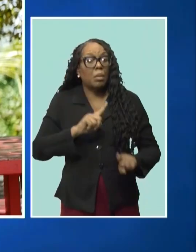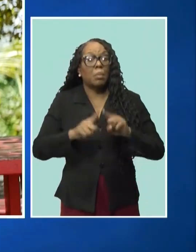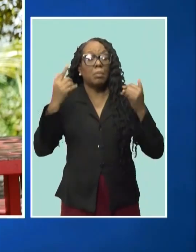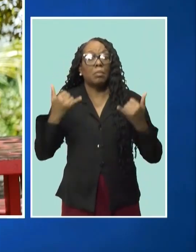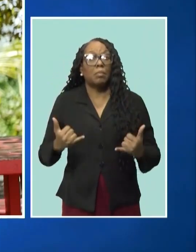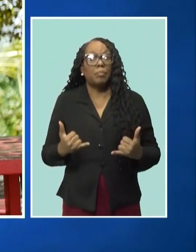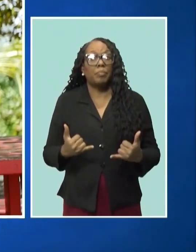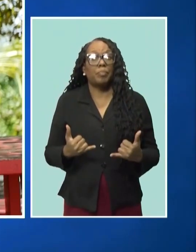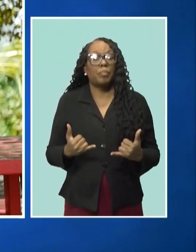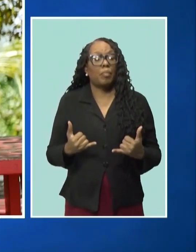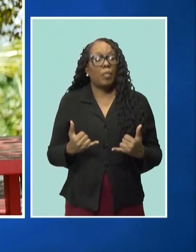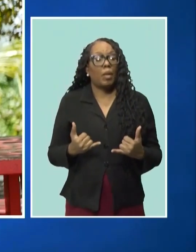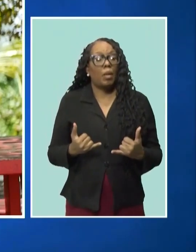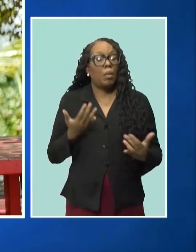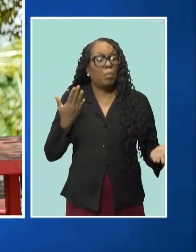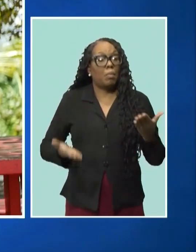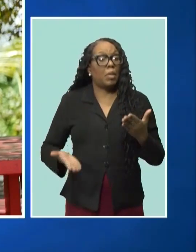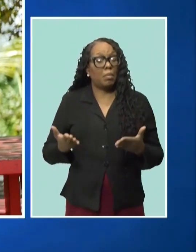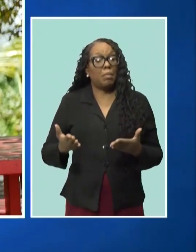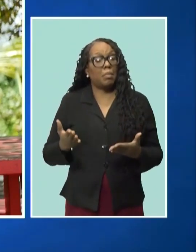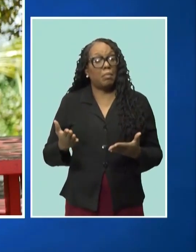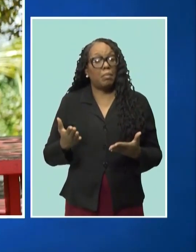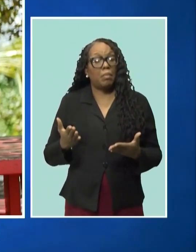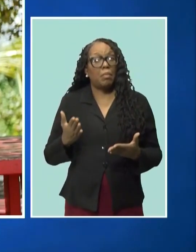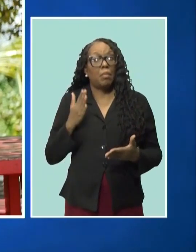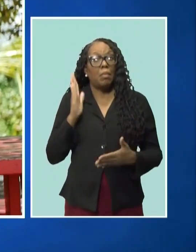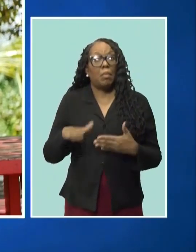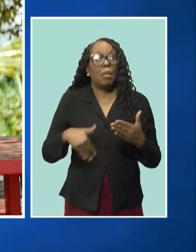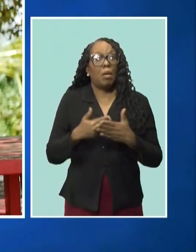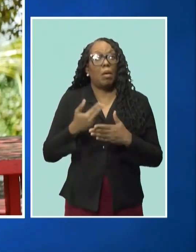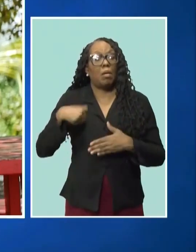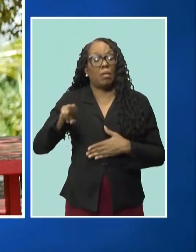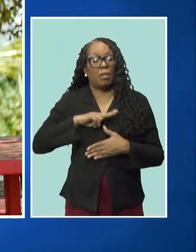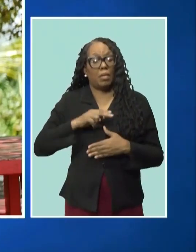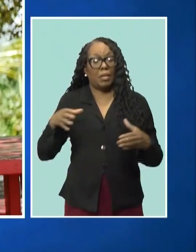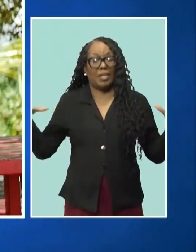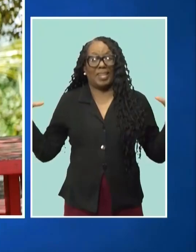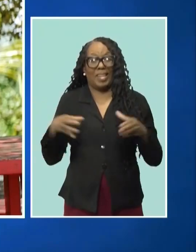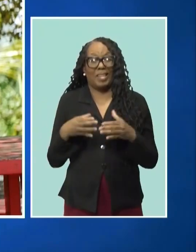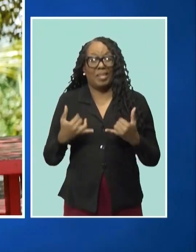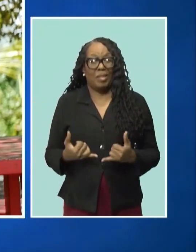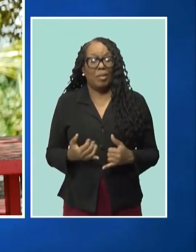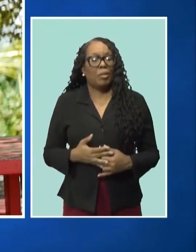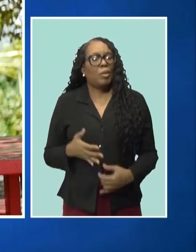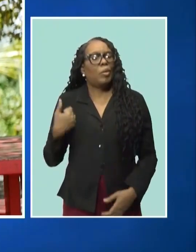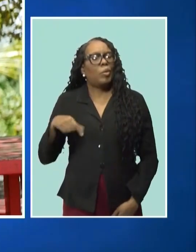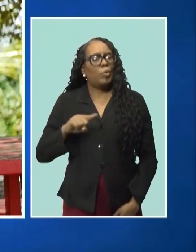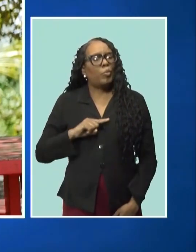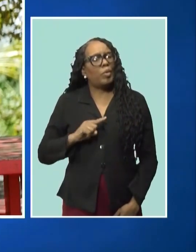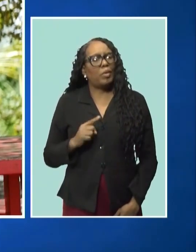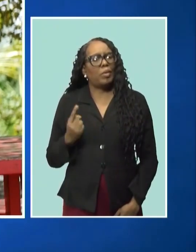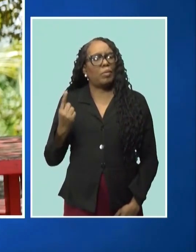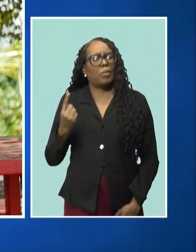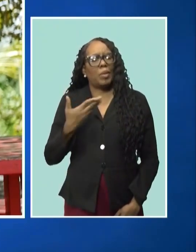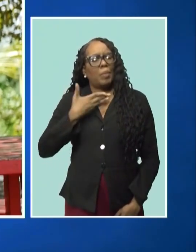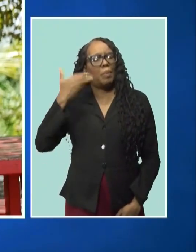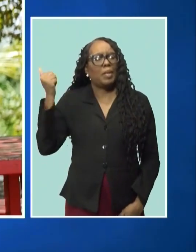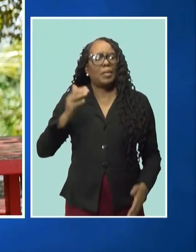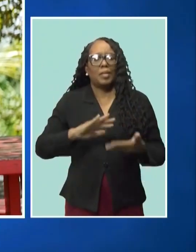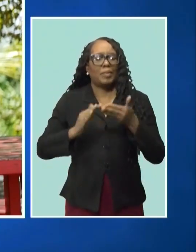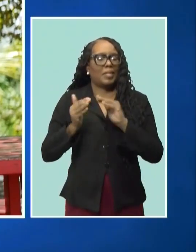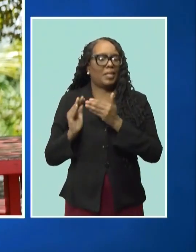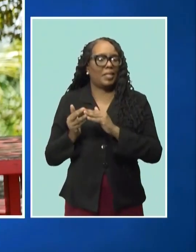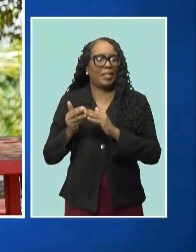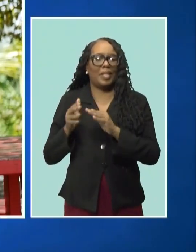to make we come together as one, as the way you say, the best community in the world. You understand? I don't feel there's a community world like the Pine